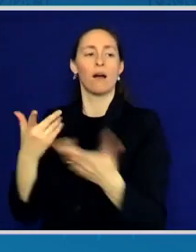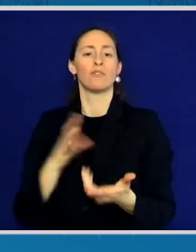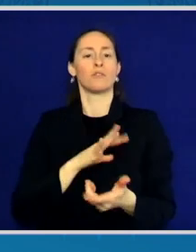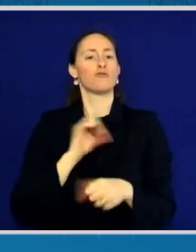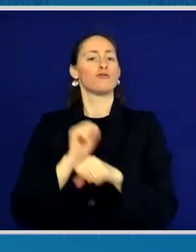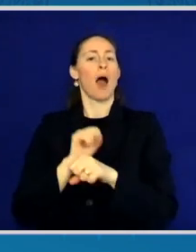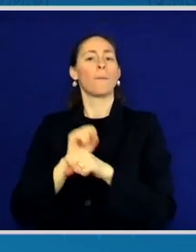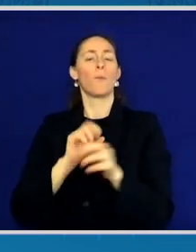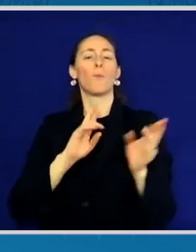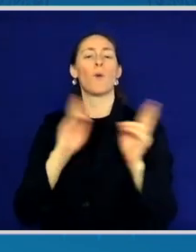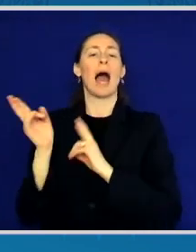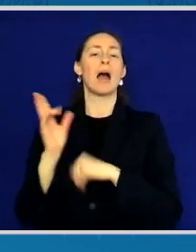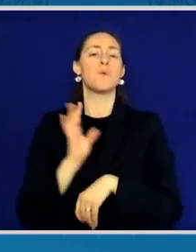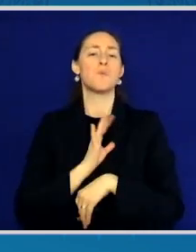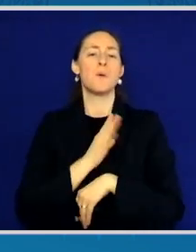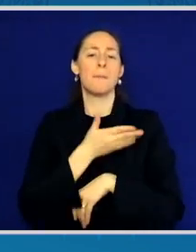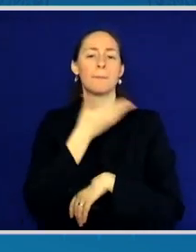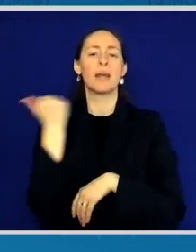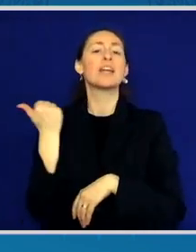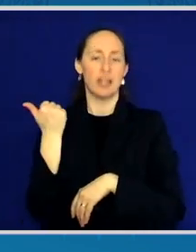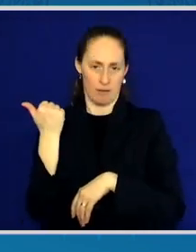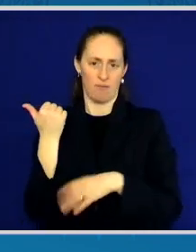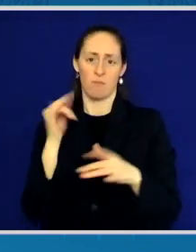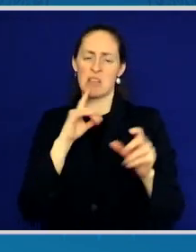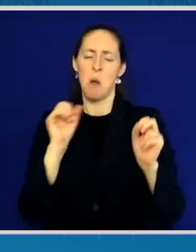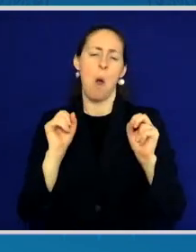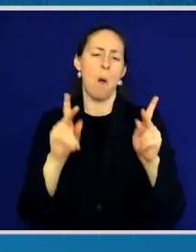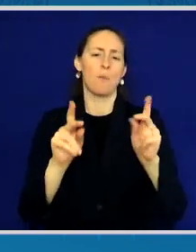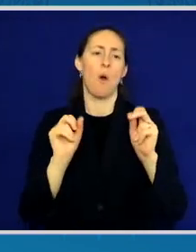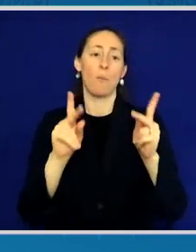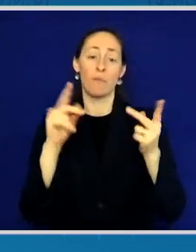other locations as well, is really a critical,